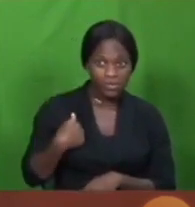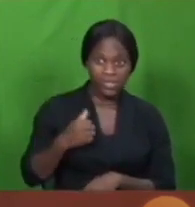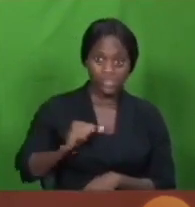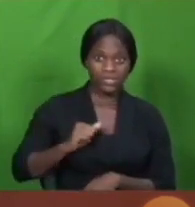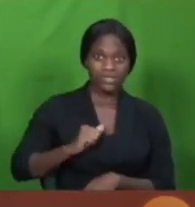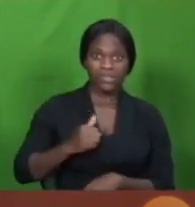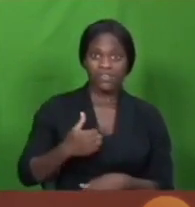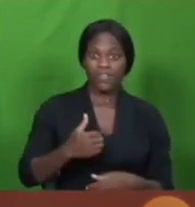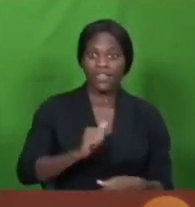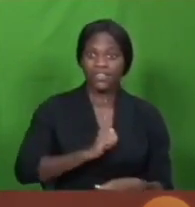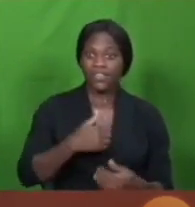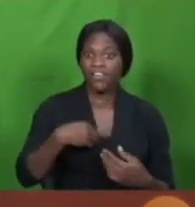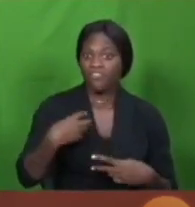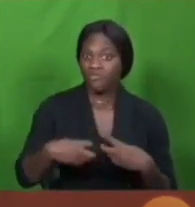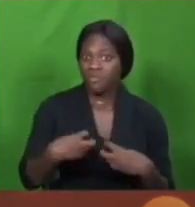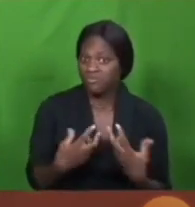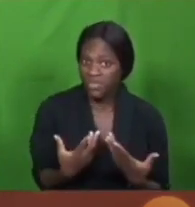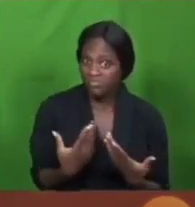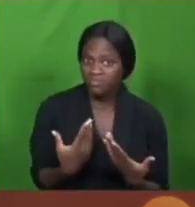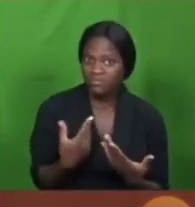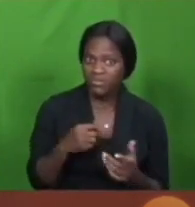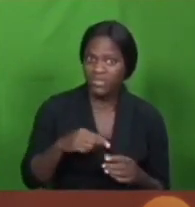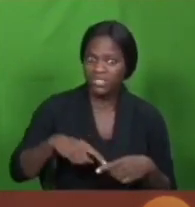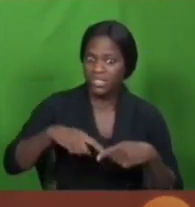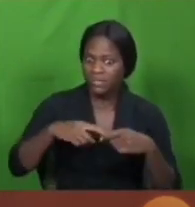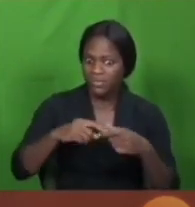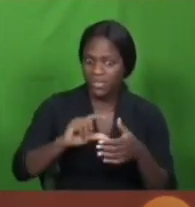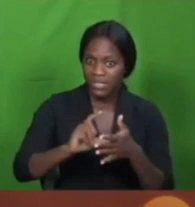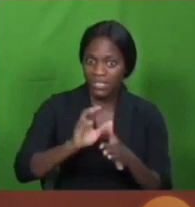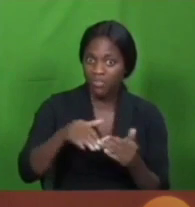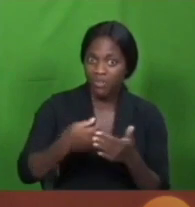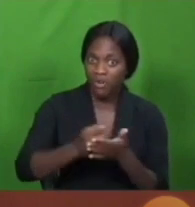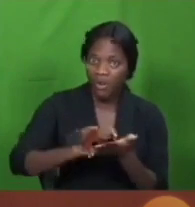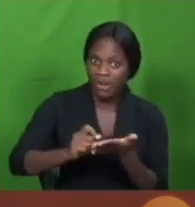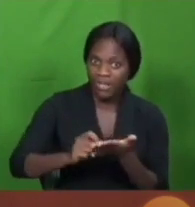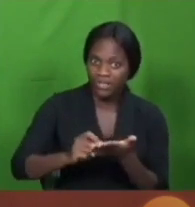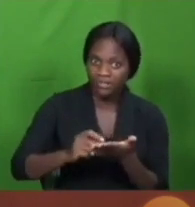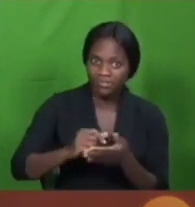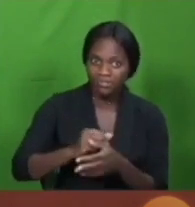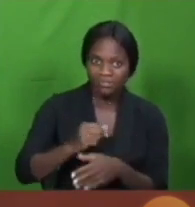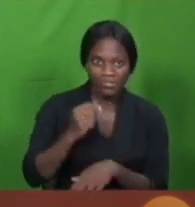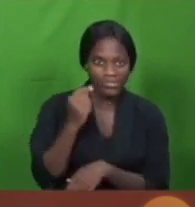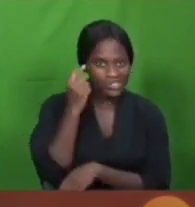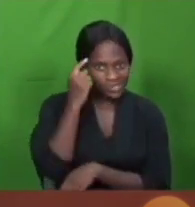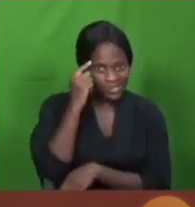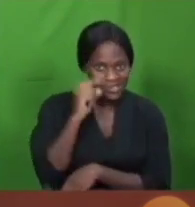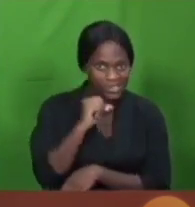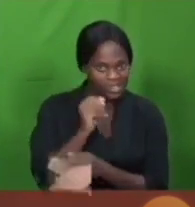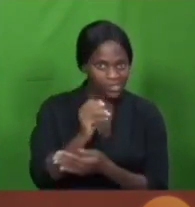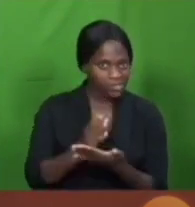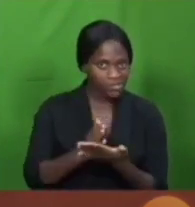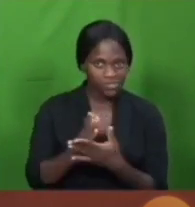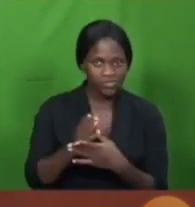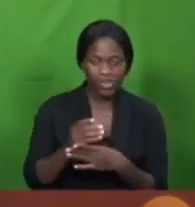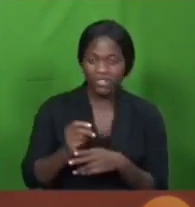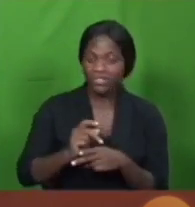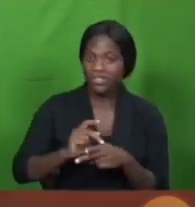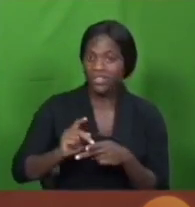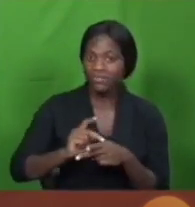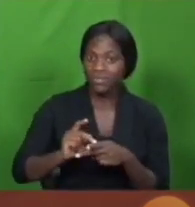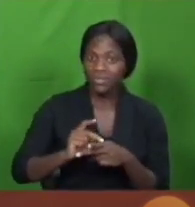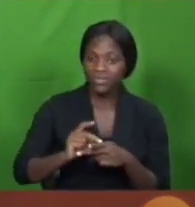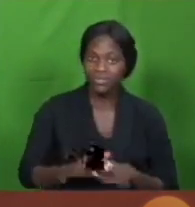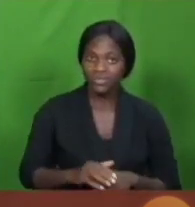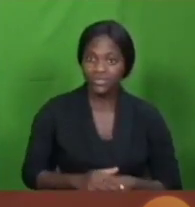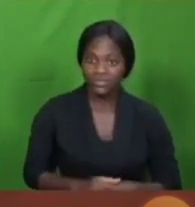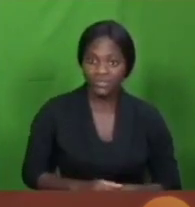That I don't think will be a very good practice. I think if